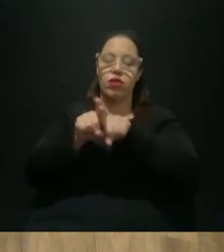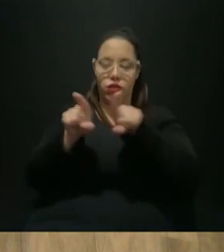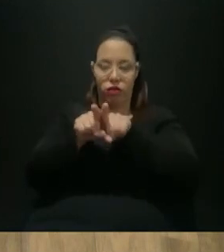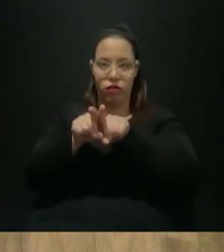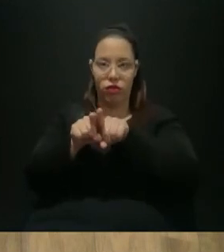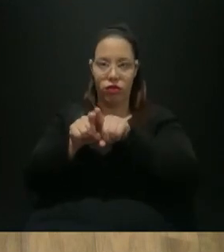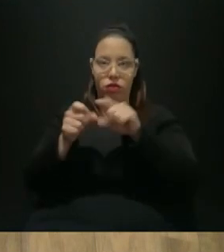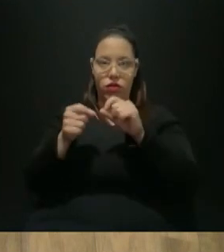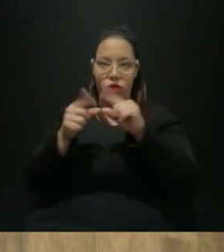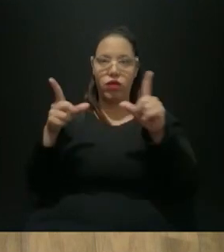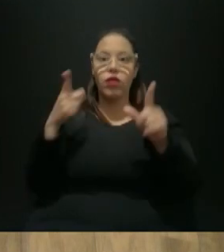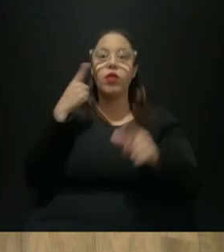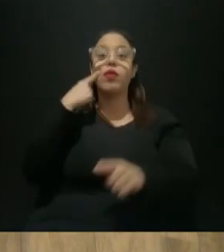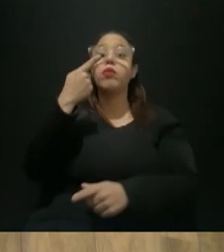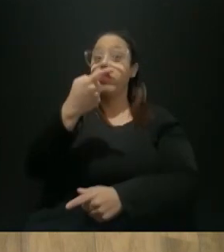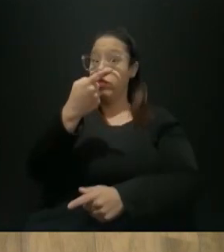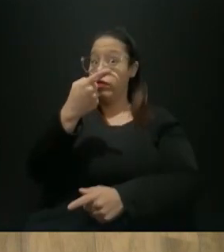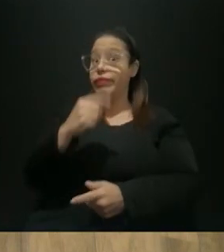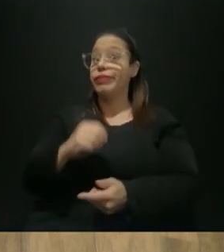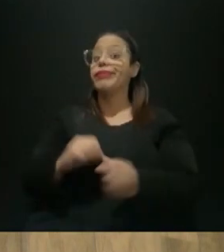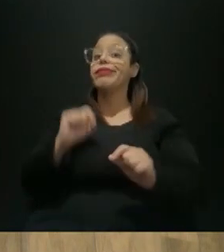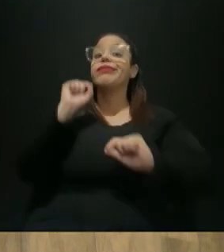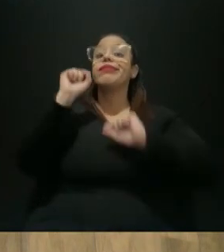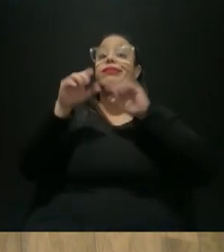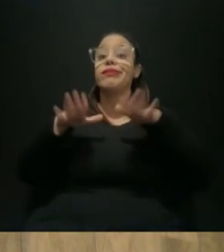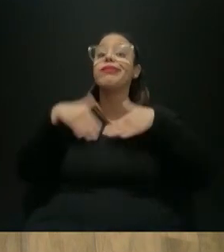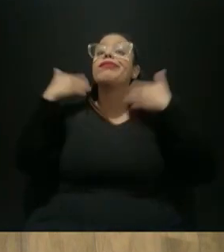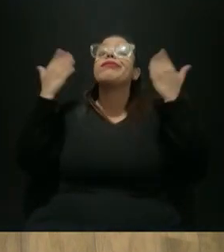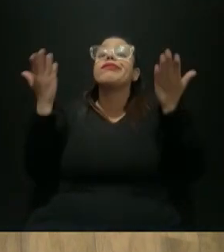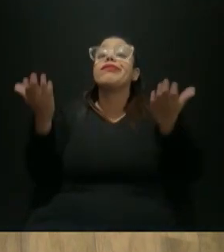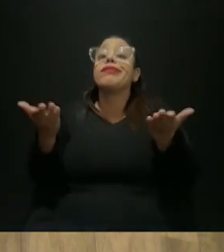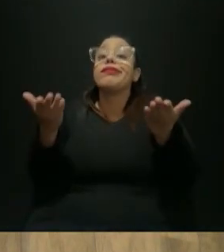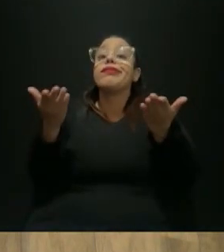ver, gente, como é esses 1000 dias aí.